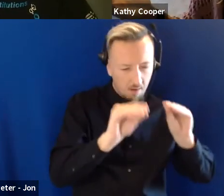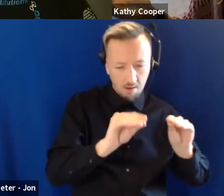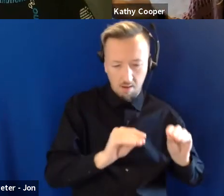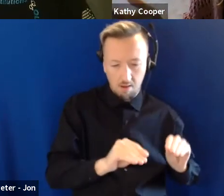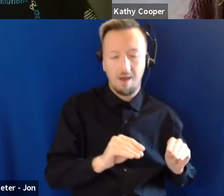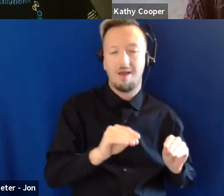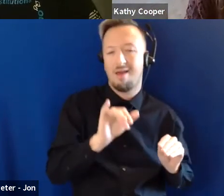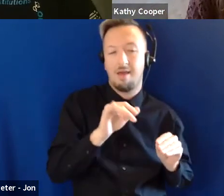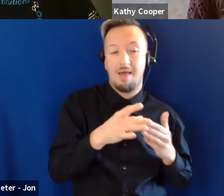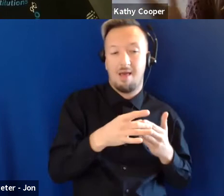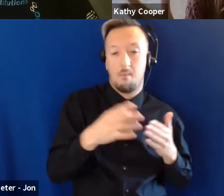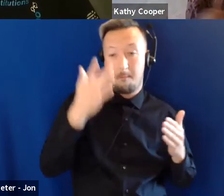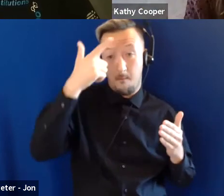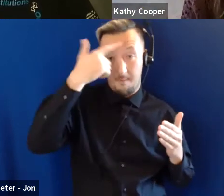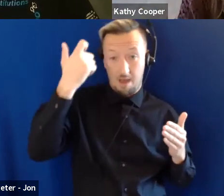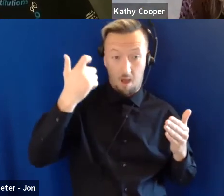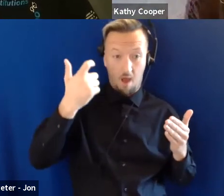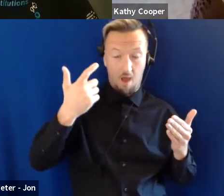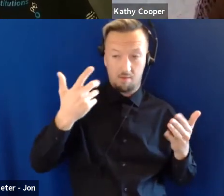signatures that way.